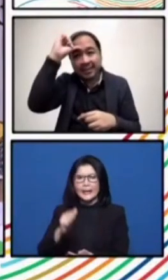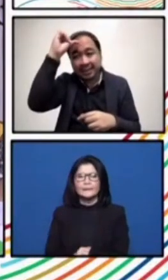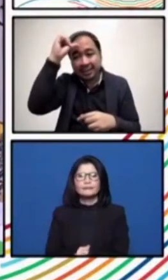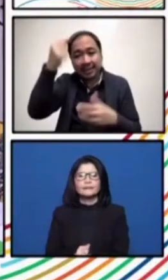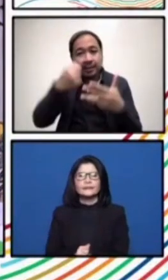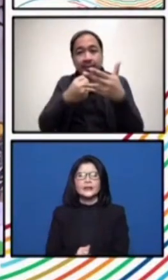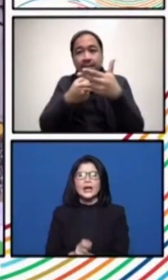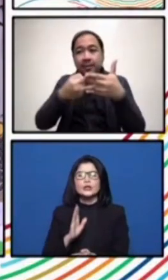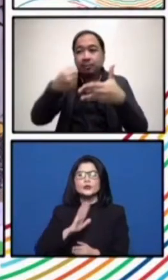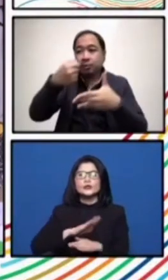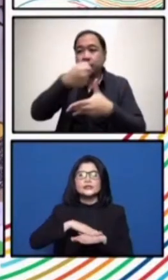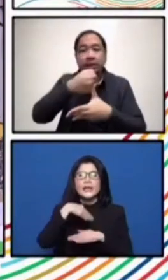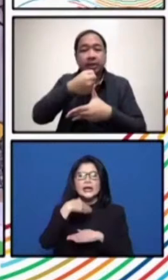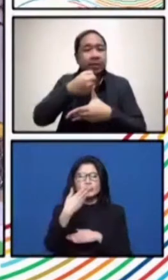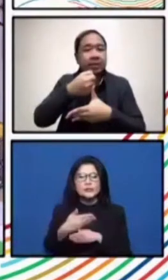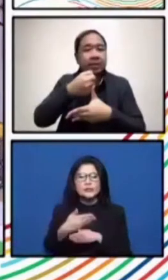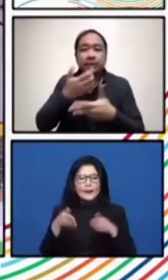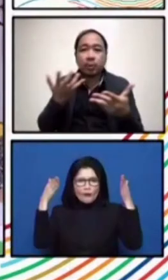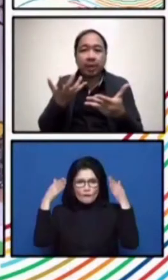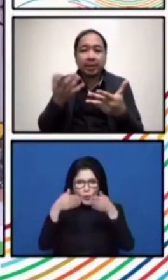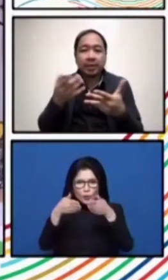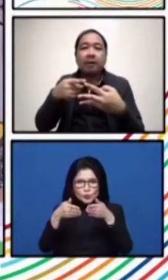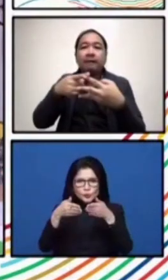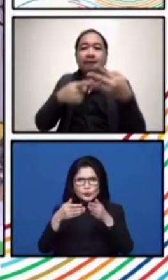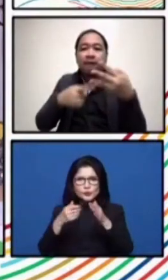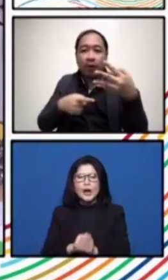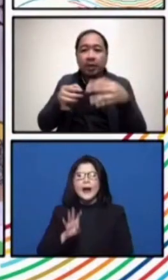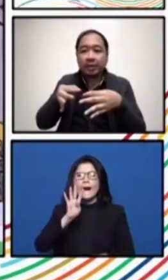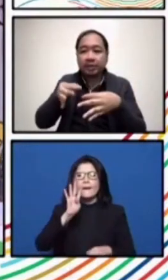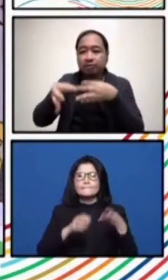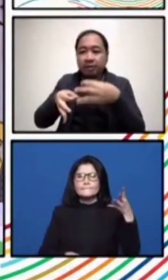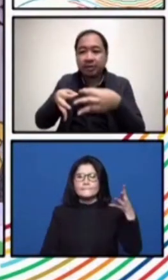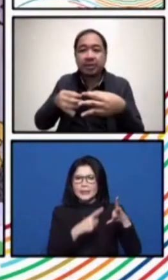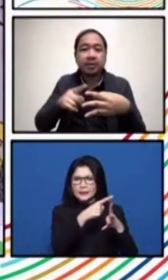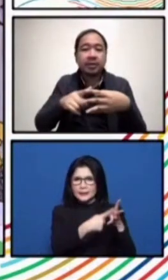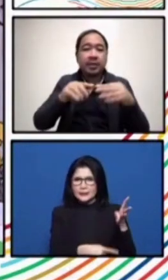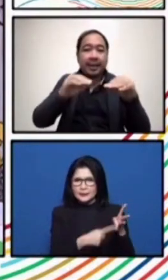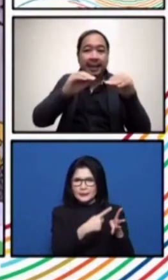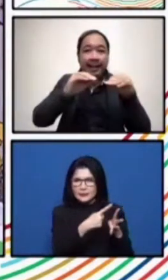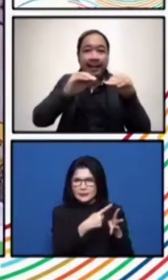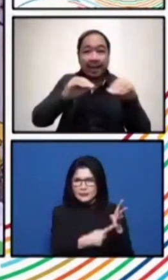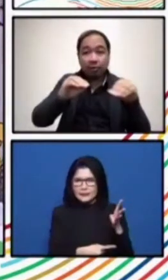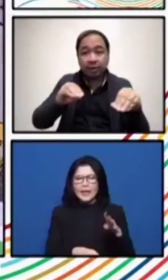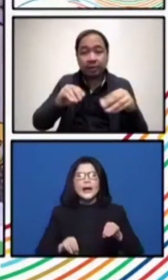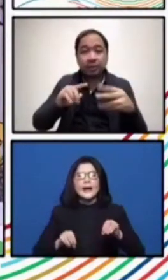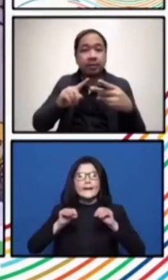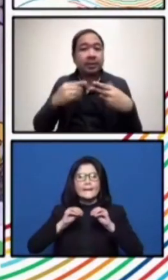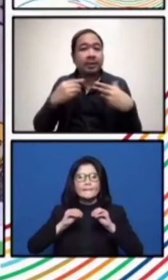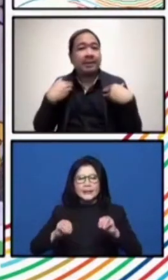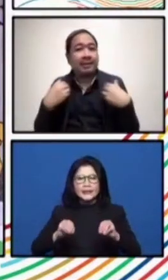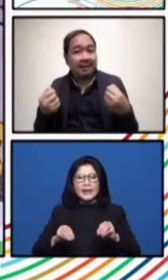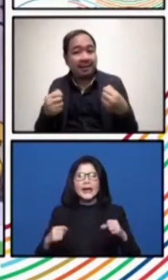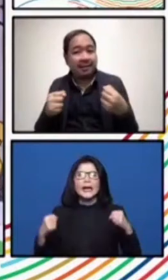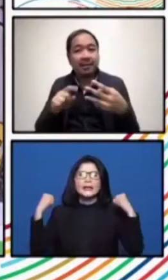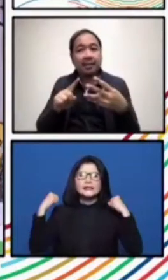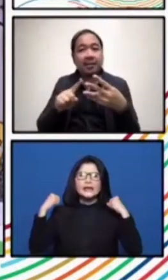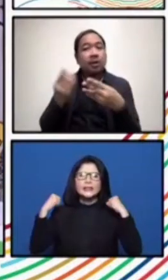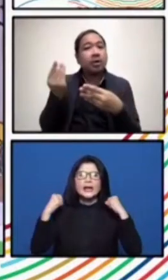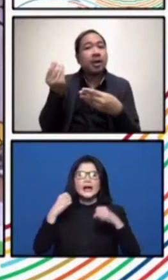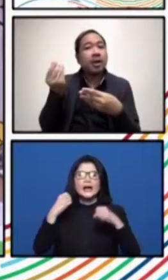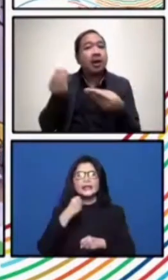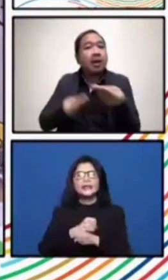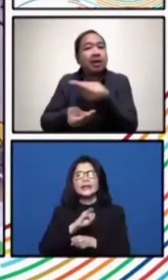pwds is focused on four key strategies the educational empowerment health and nutrition economic